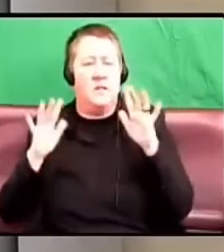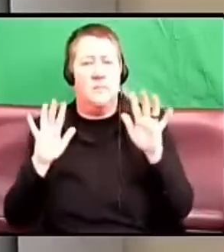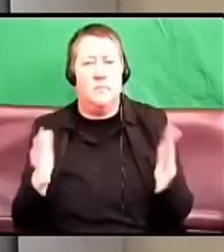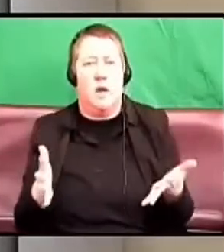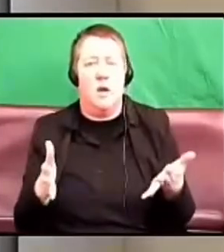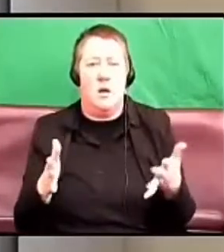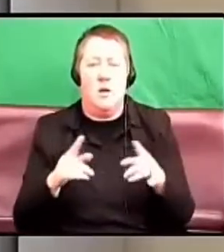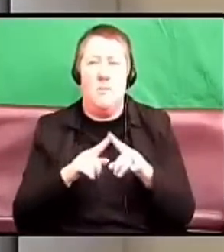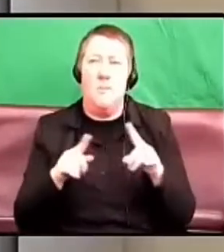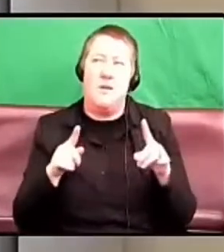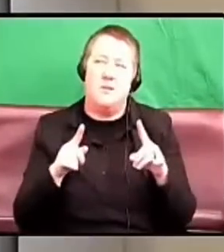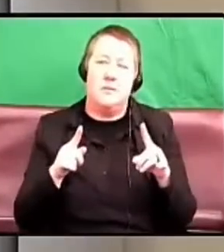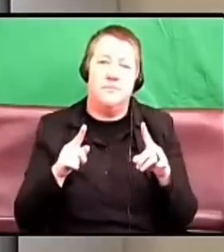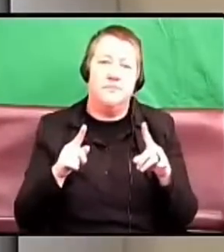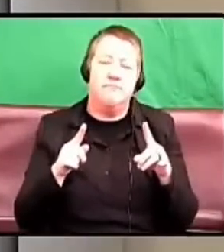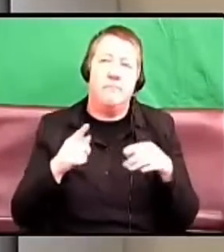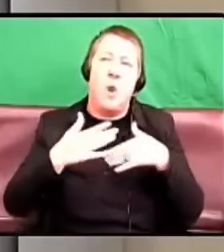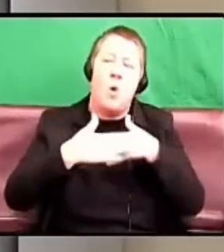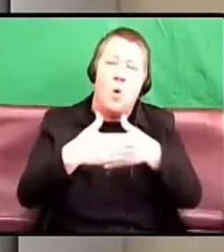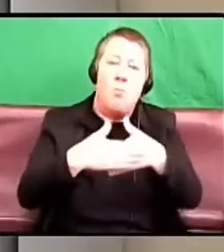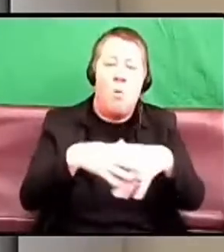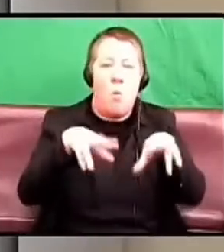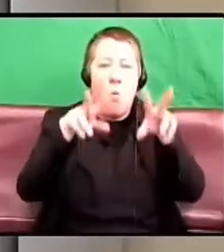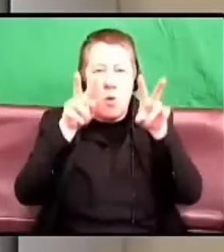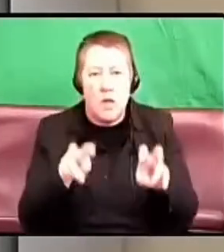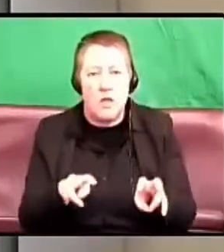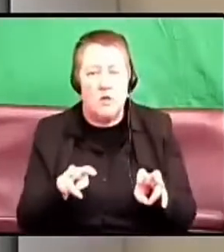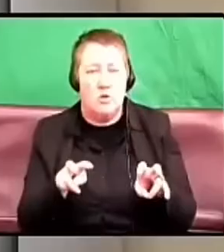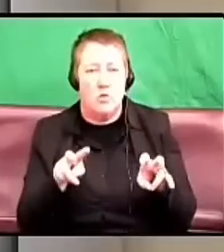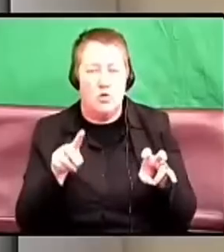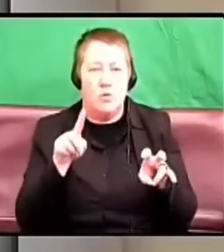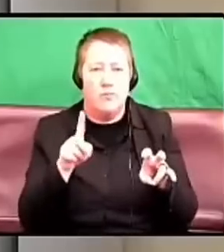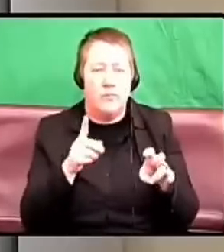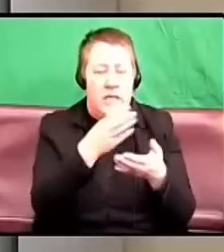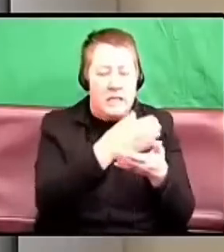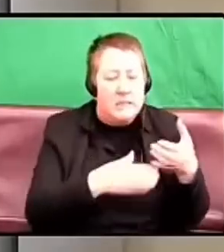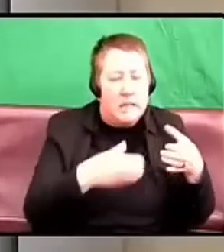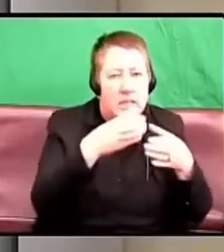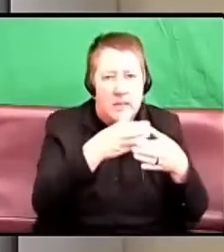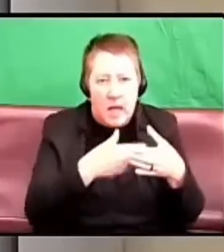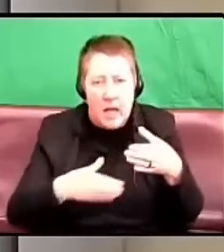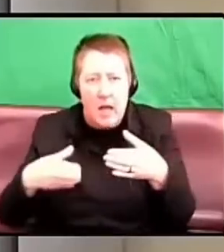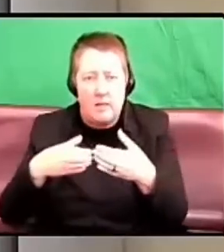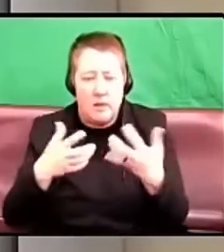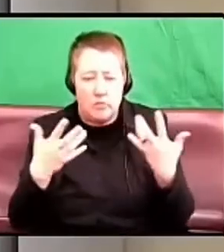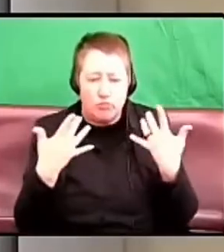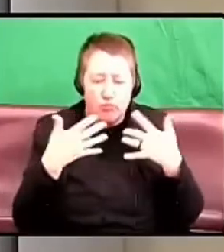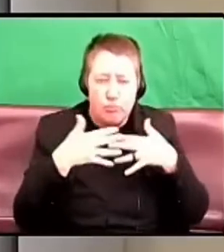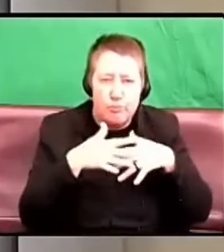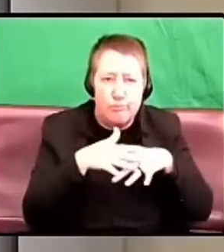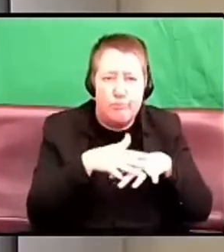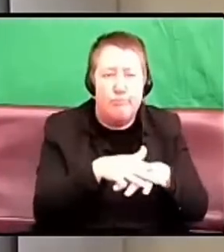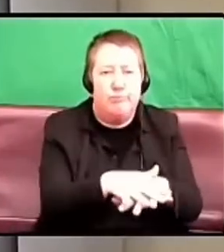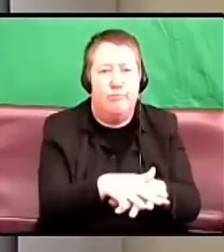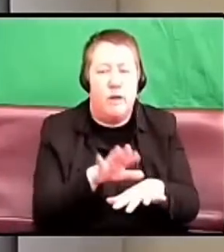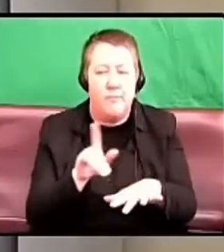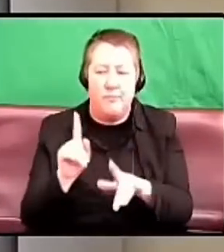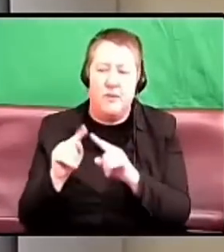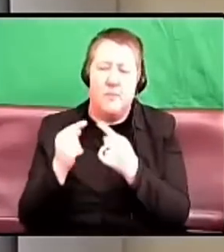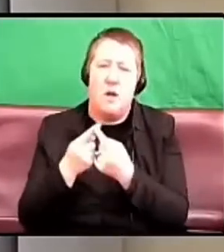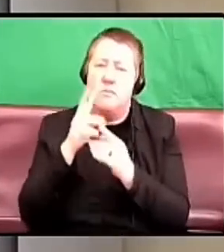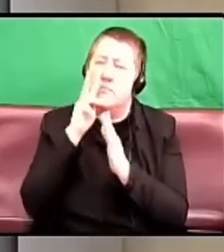overarching issues of streamlining sectors and the purposes of this department.